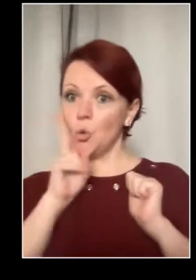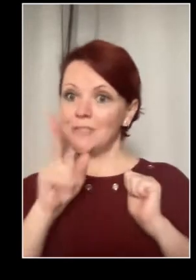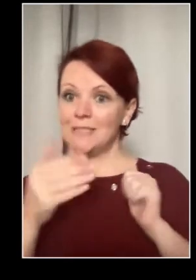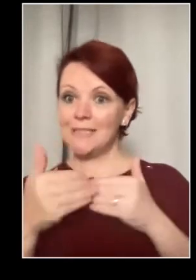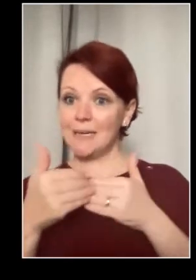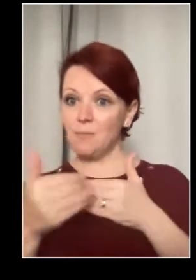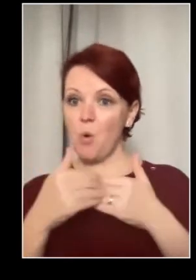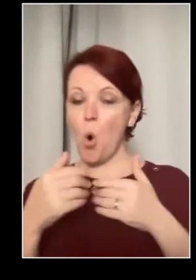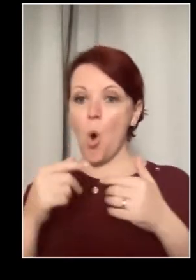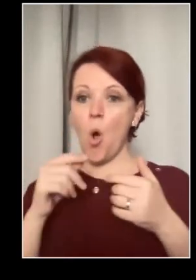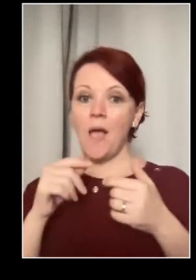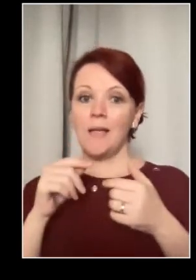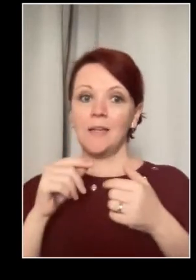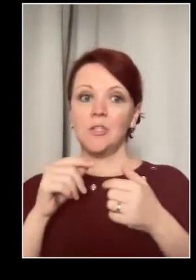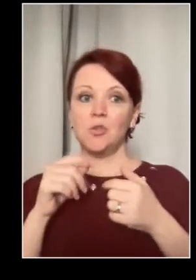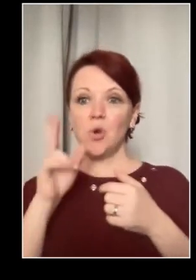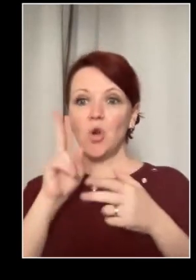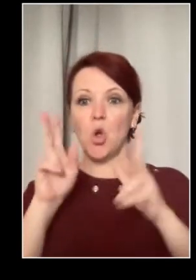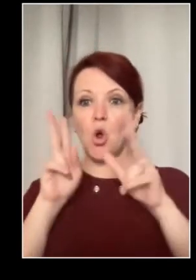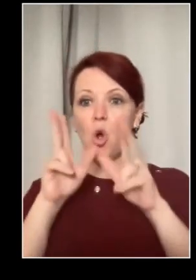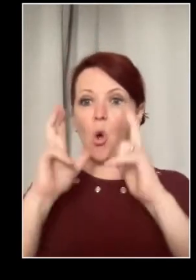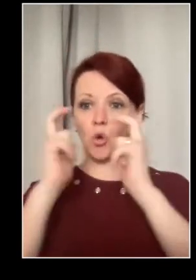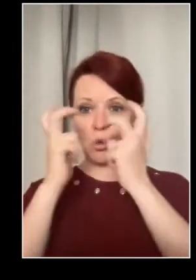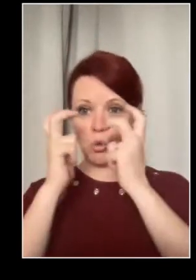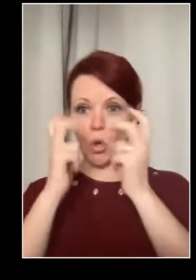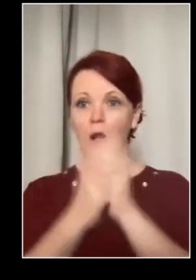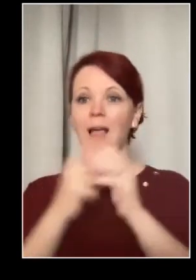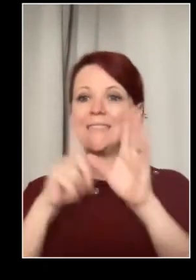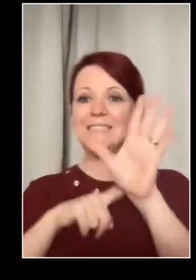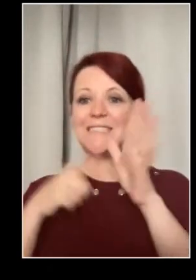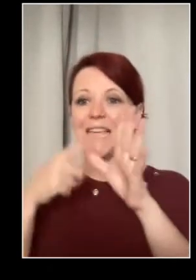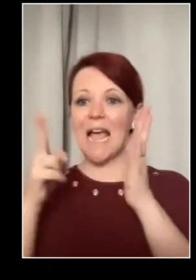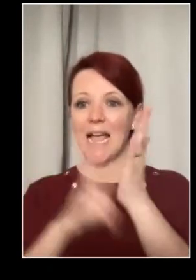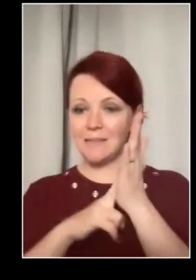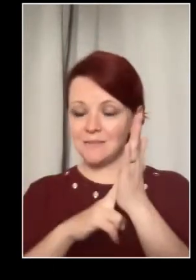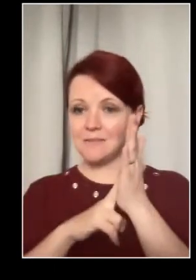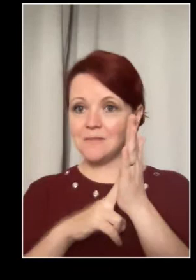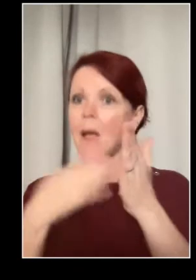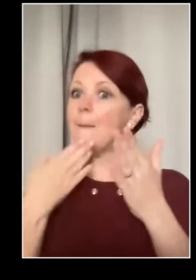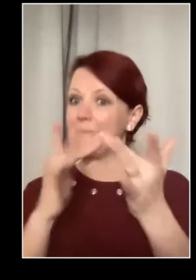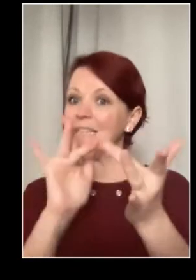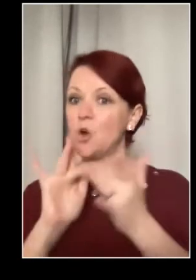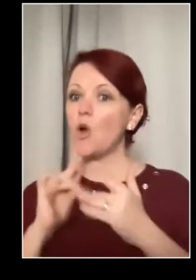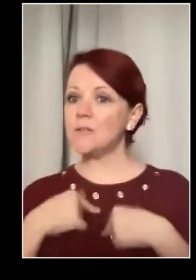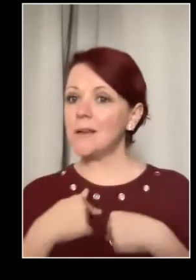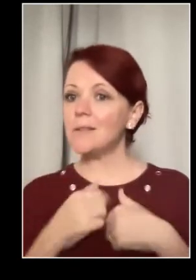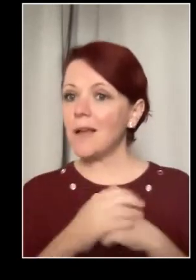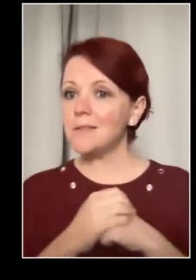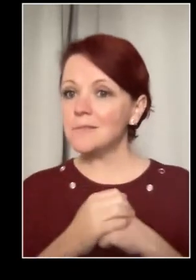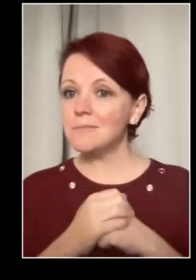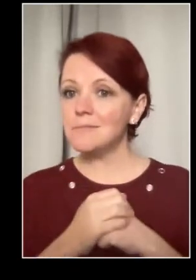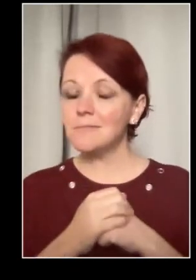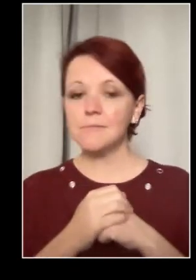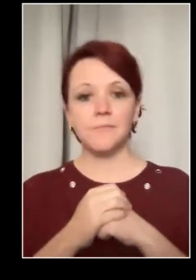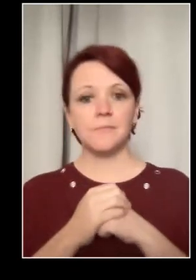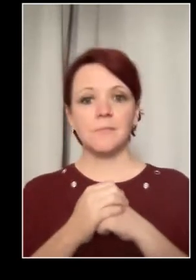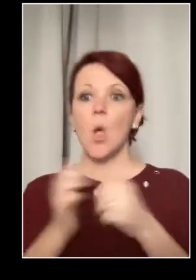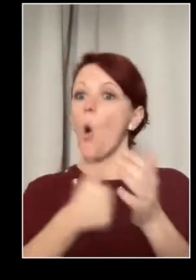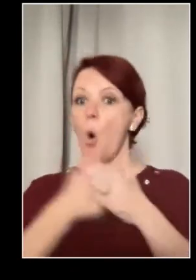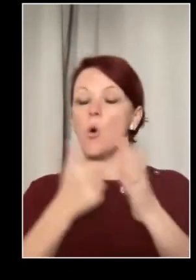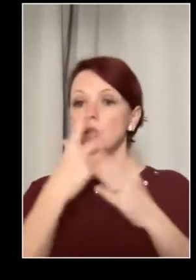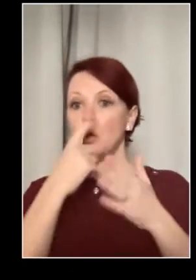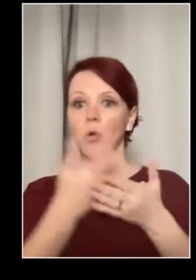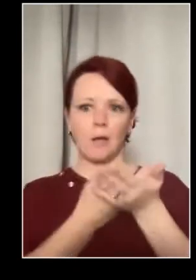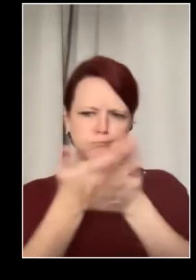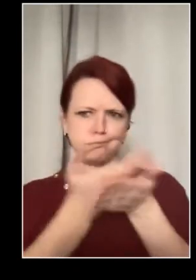on Google, Young Apprenticeship Ambassador Network. You'll find our website and please do get in touch. Otherwise, of course, you can have a chat with the awards team who